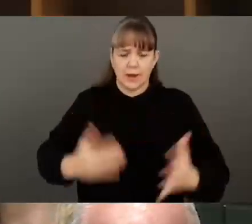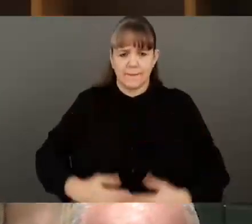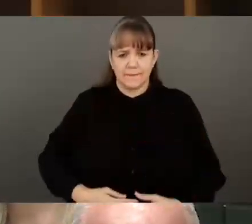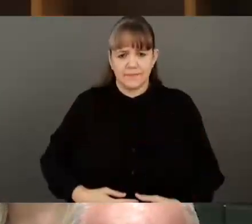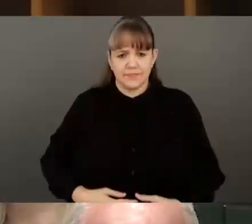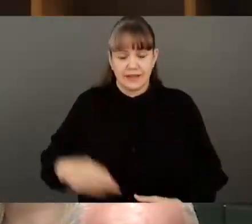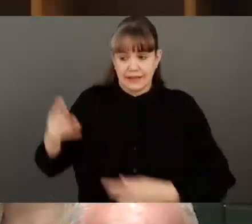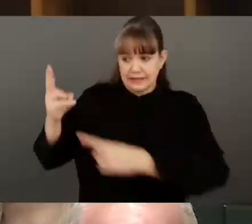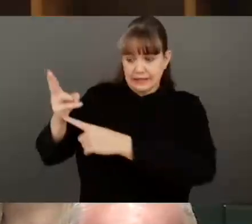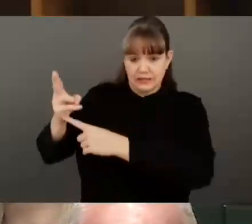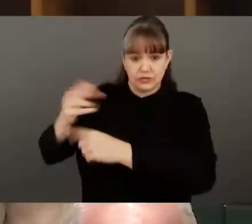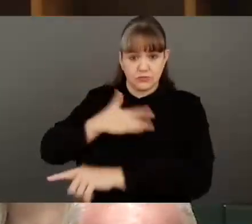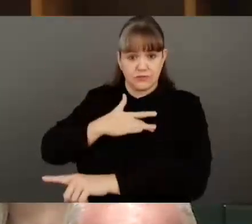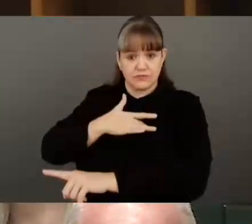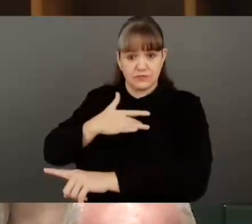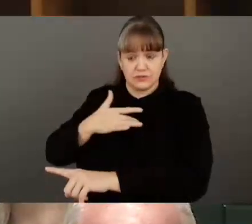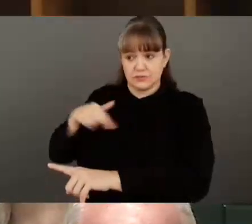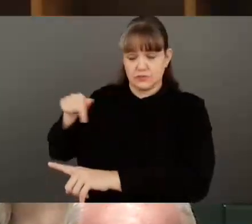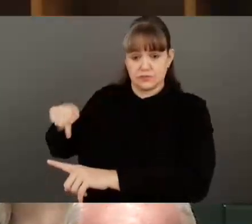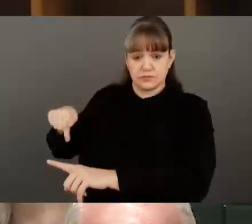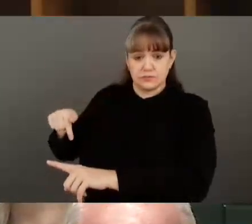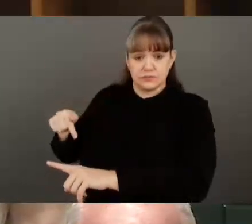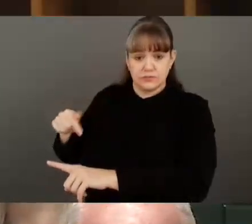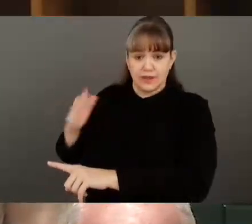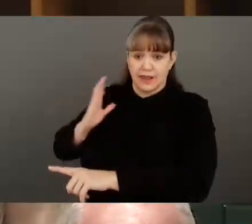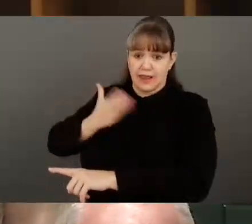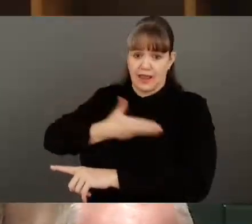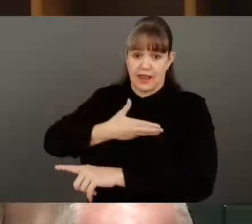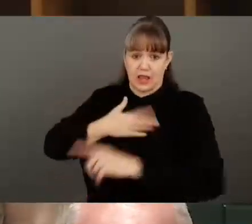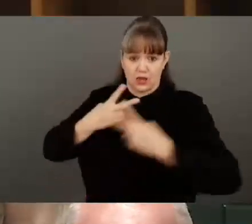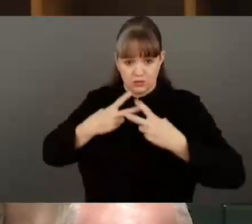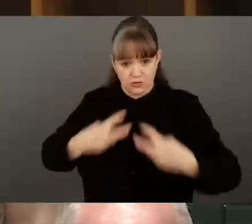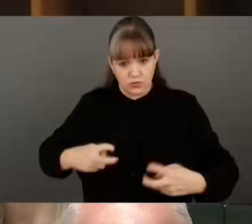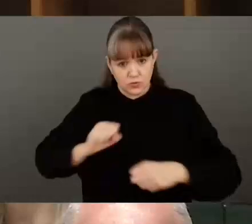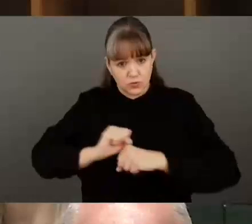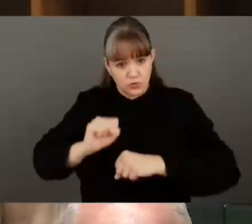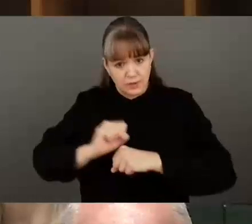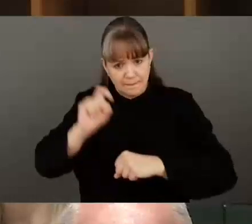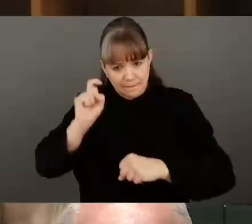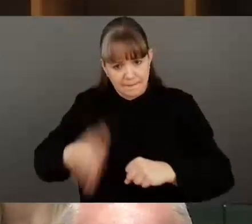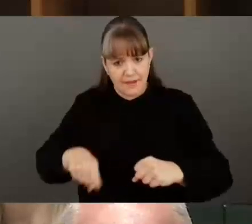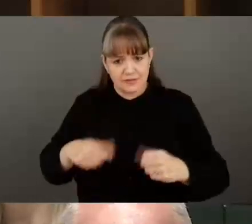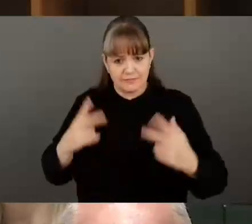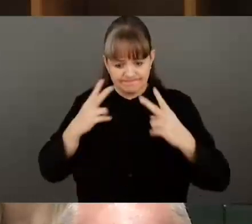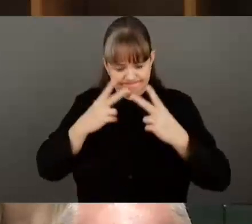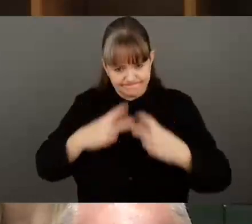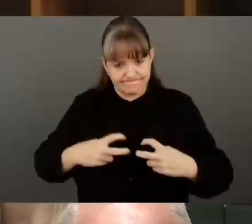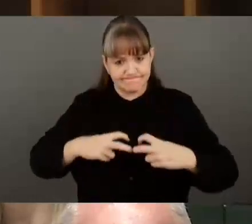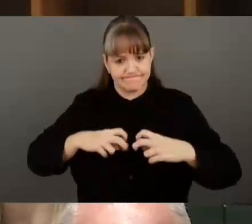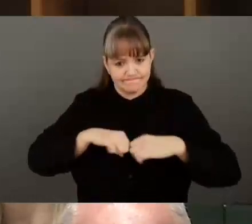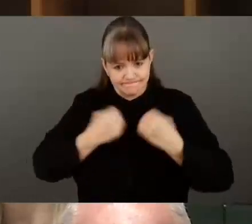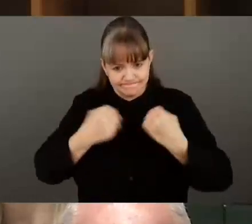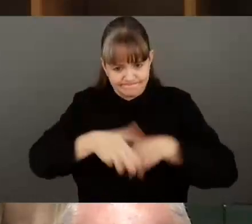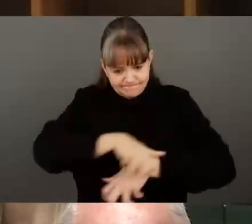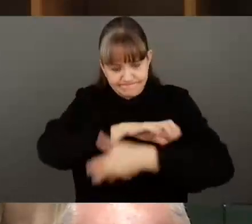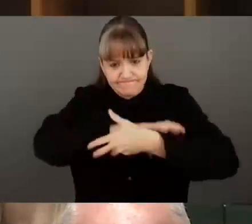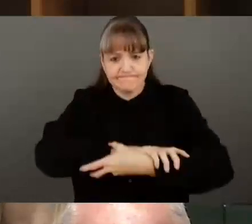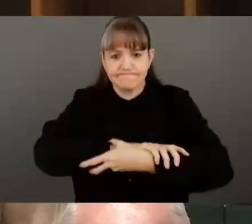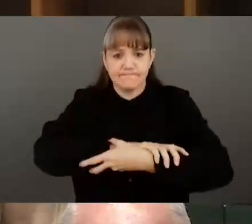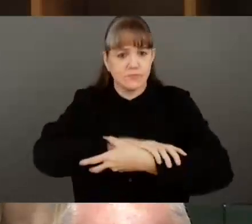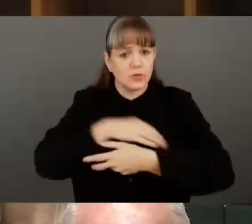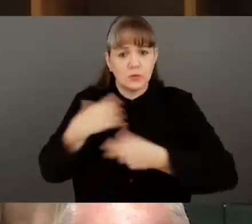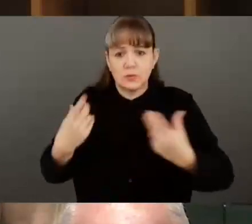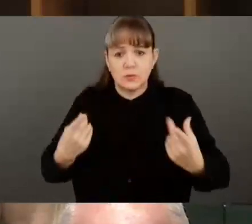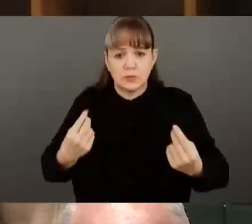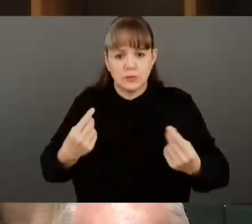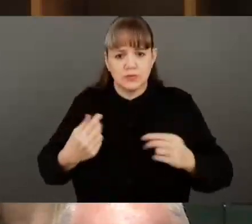the work that we have to do on reconciliation is rooted in us coming to the table and sitting down with our First Nations partners to resolve